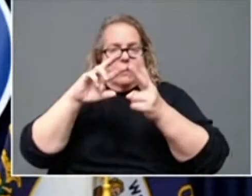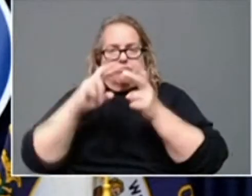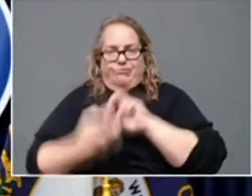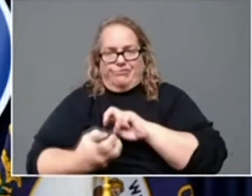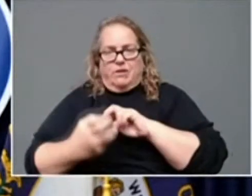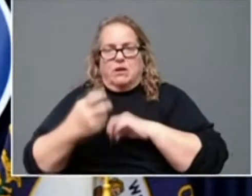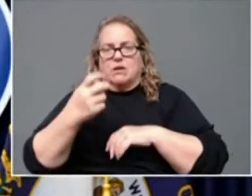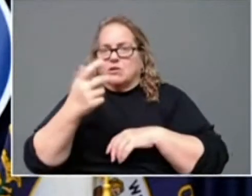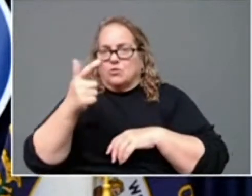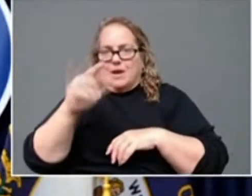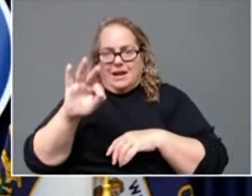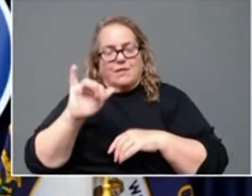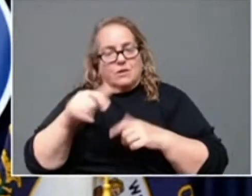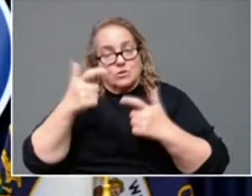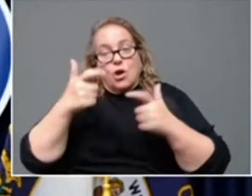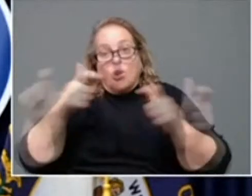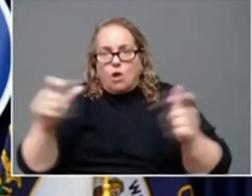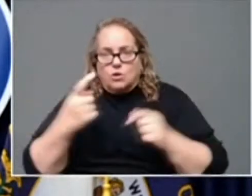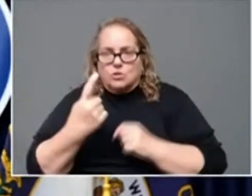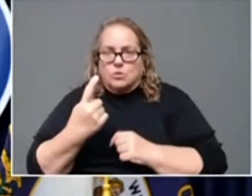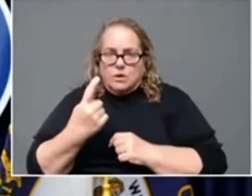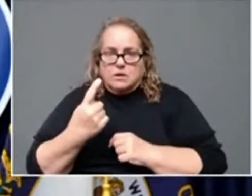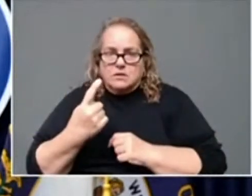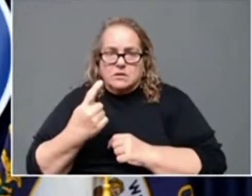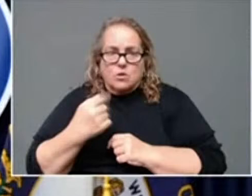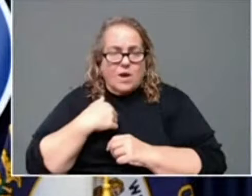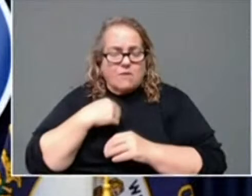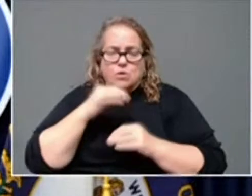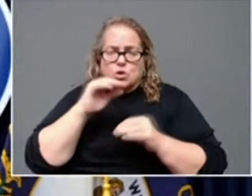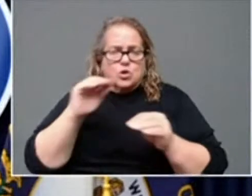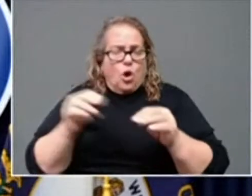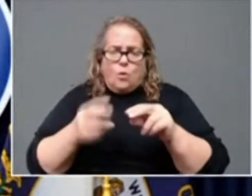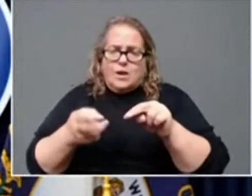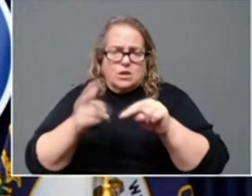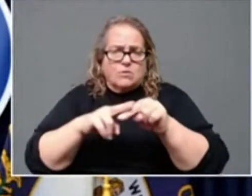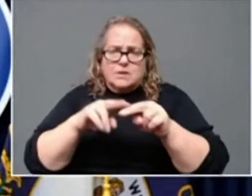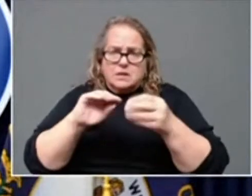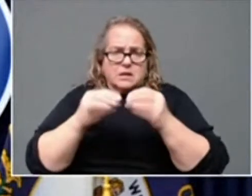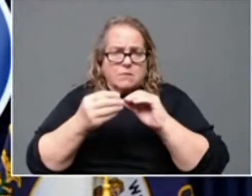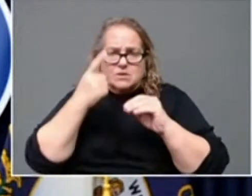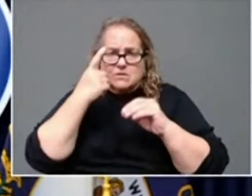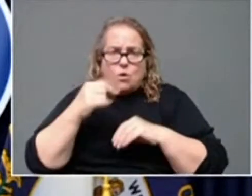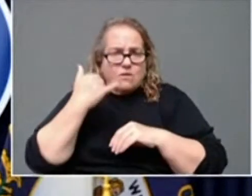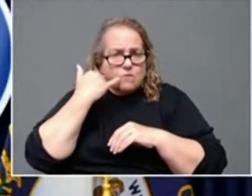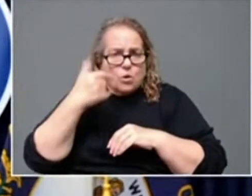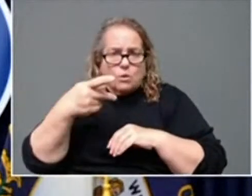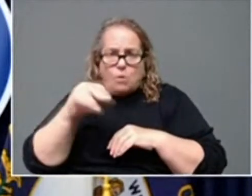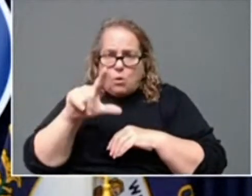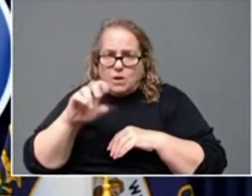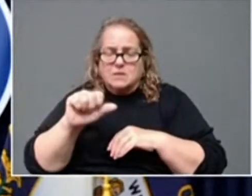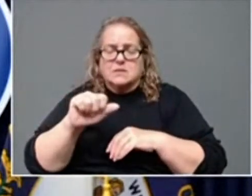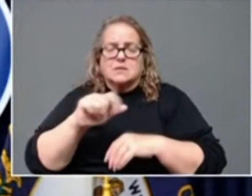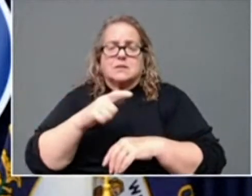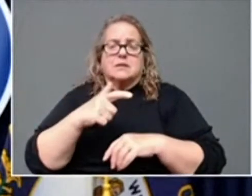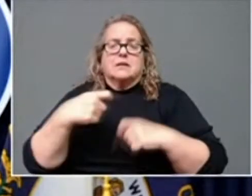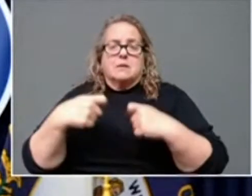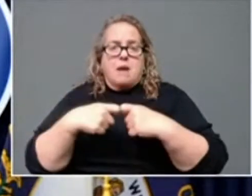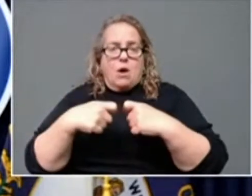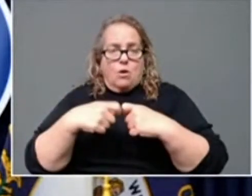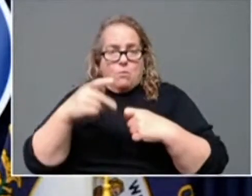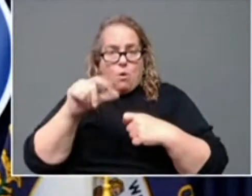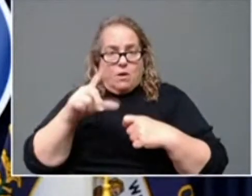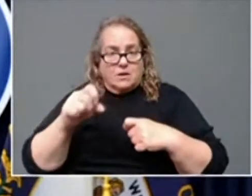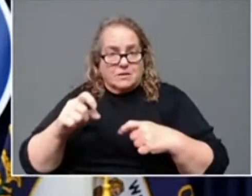We have no decrease in numbers for telephone poles and power poles that are down. It's 8,000, and